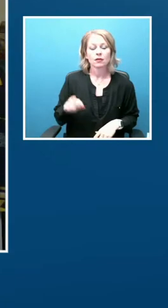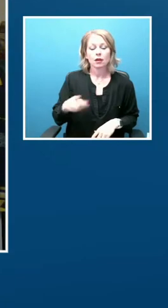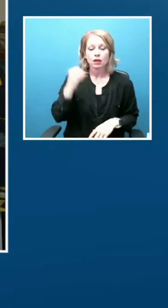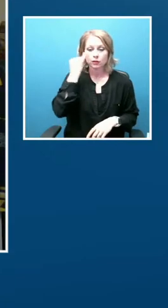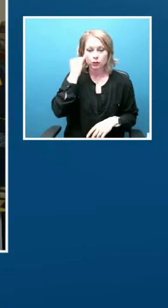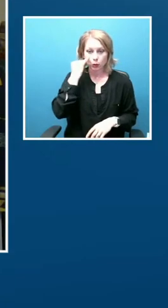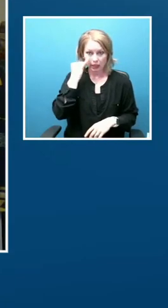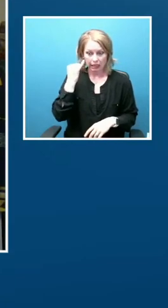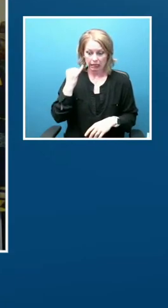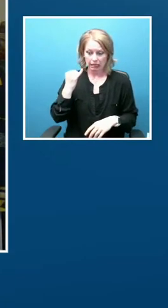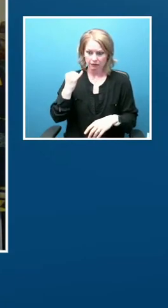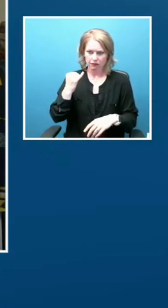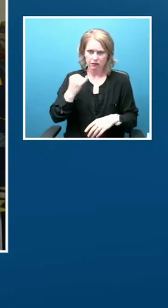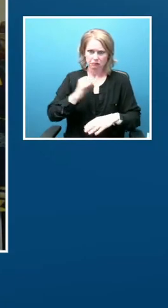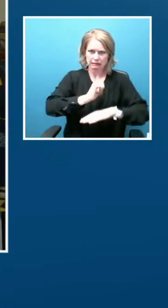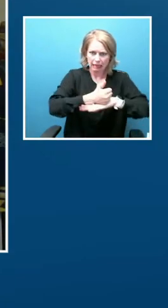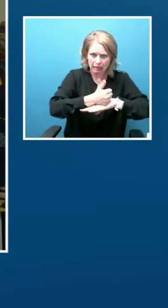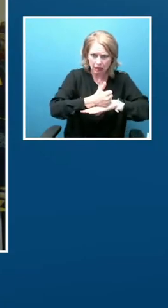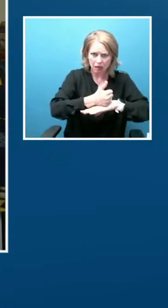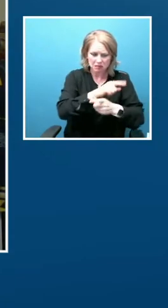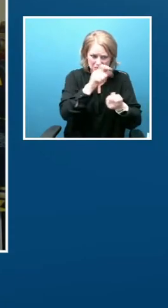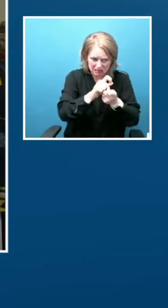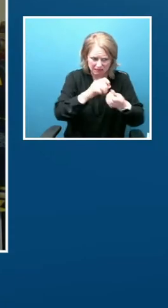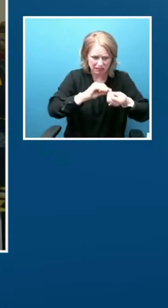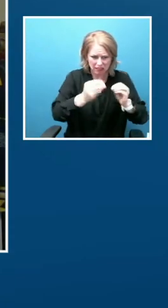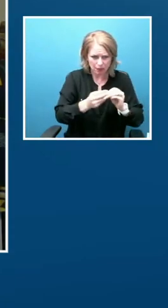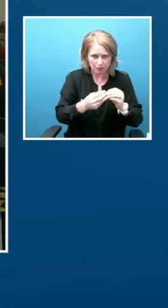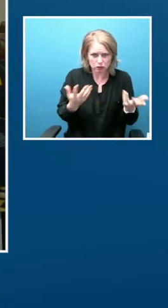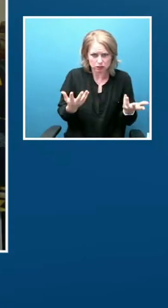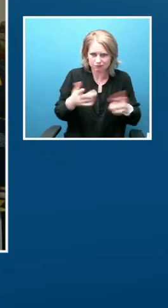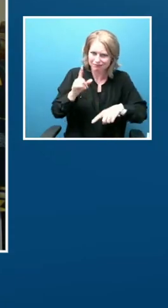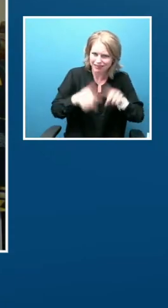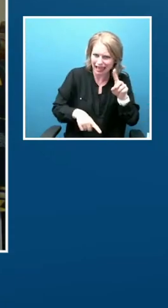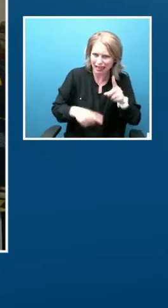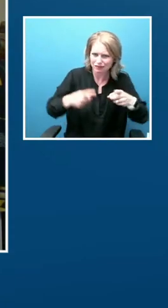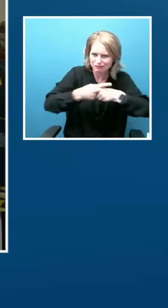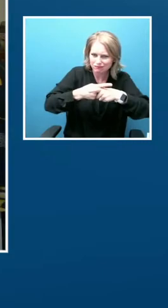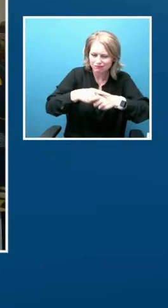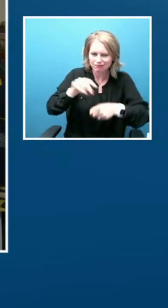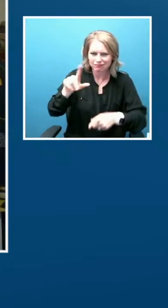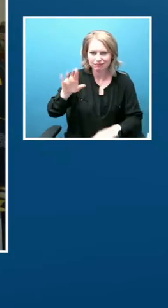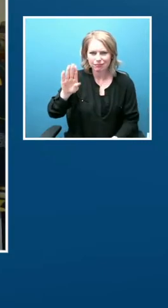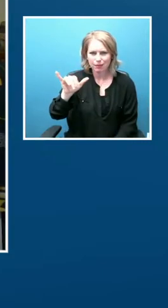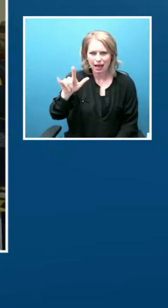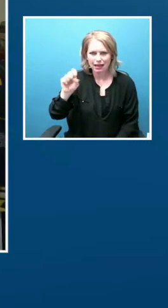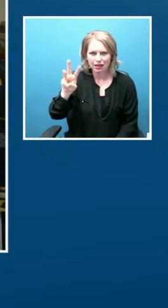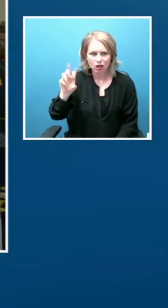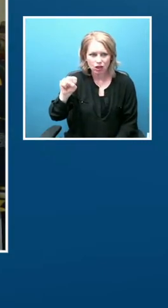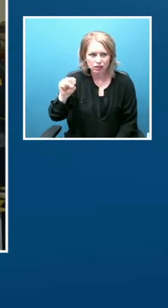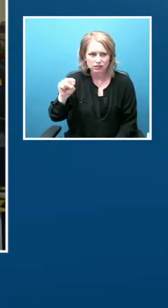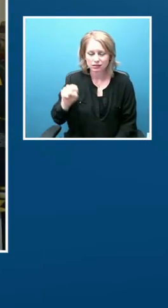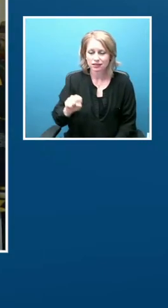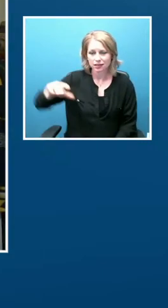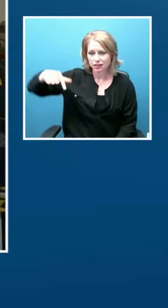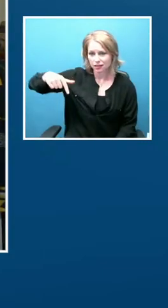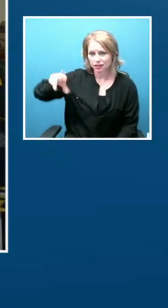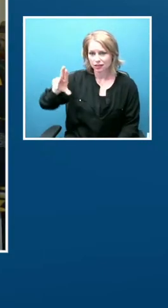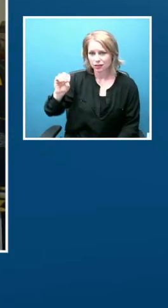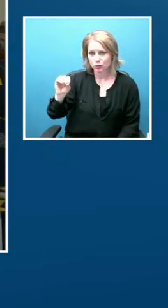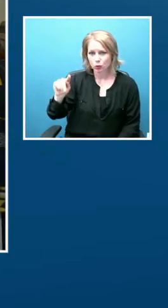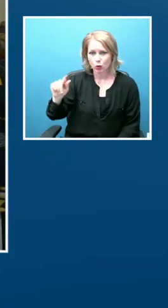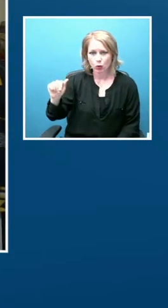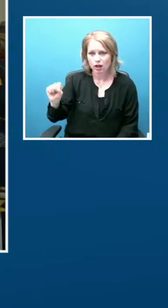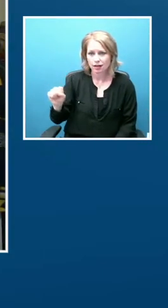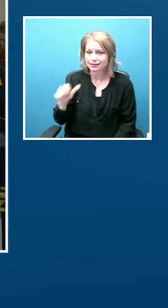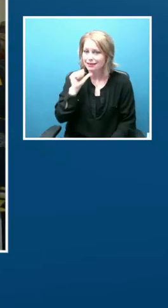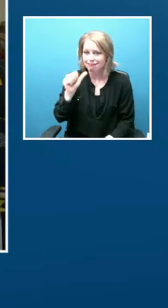party, something that our bylaws simply do not allow. In fact, quotas are not even allowed for delegate selection,